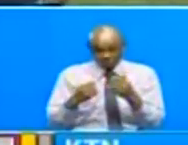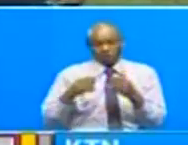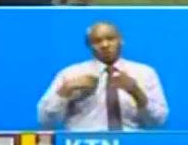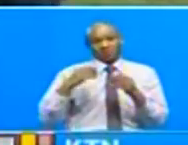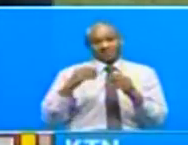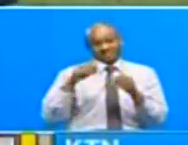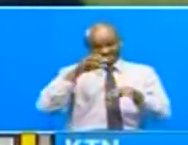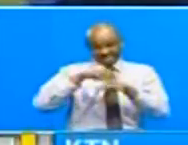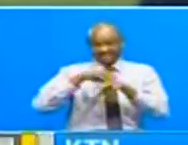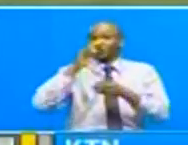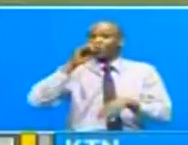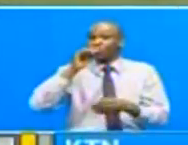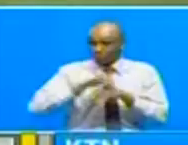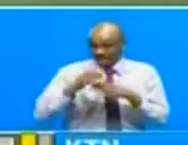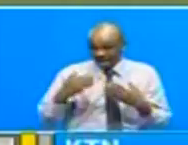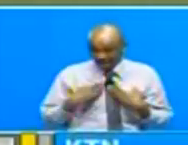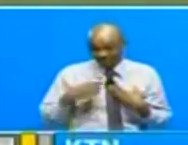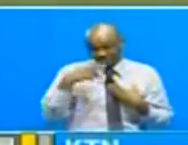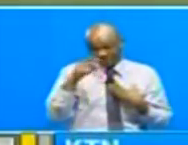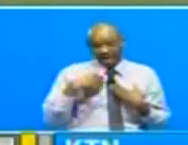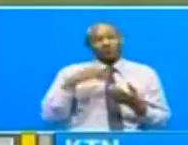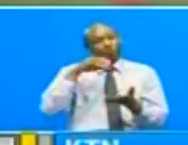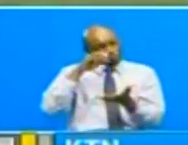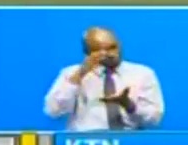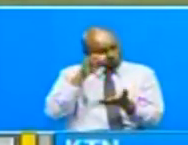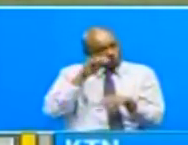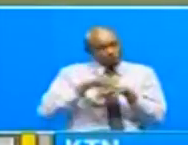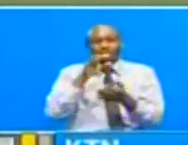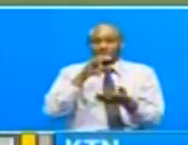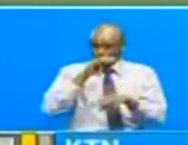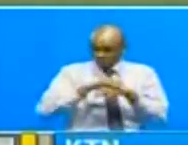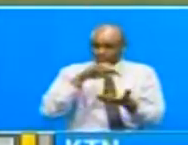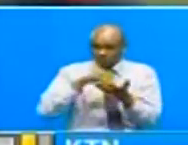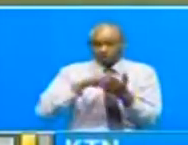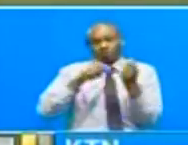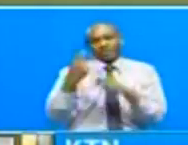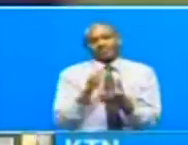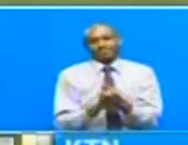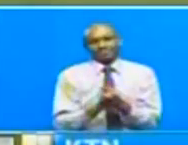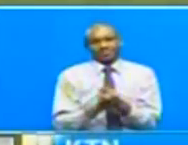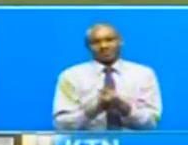in the new season, besides placing themselves in a good position to win the group's title.